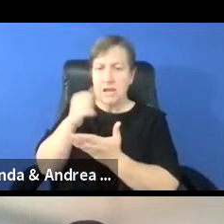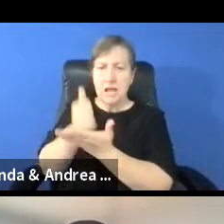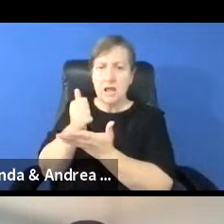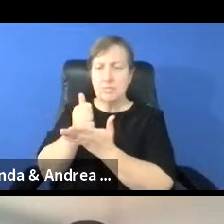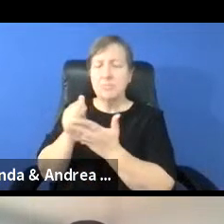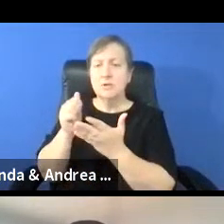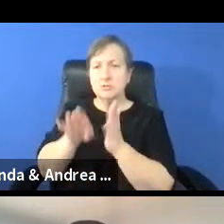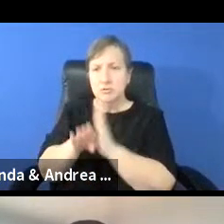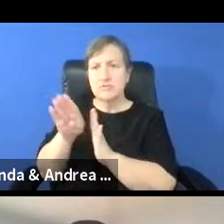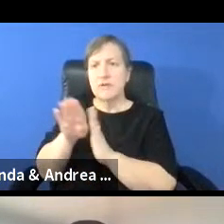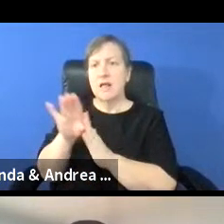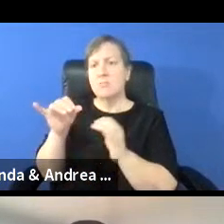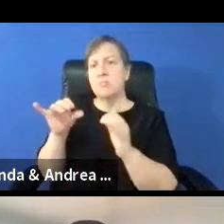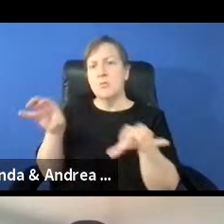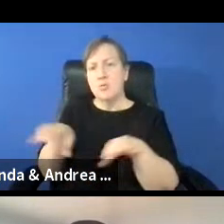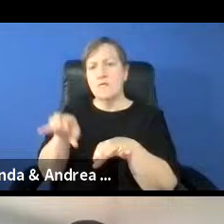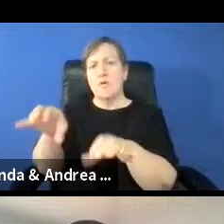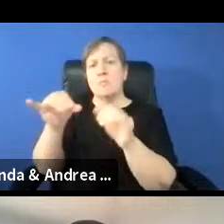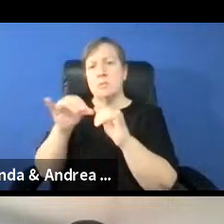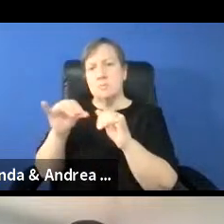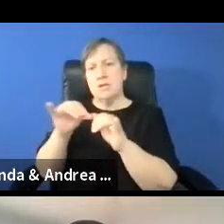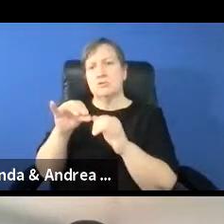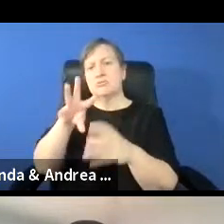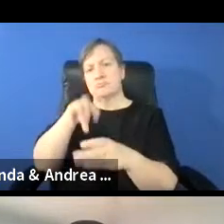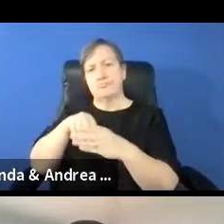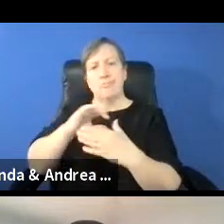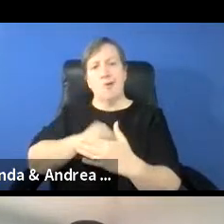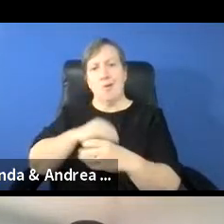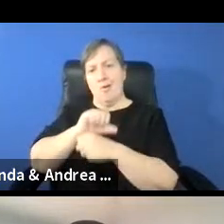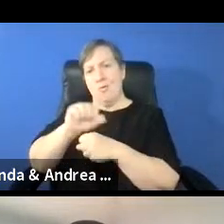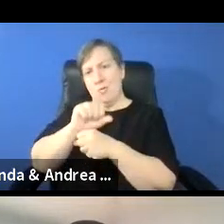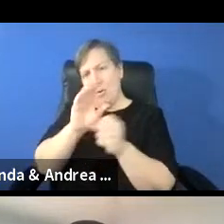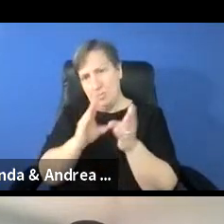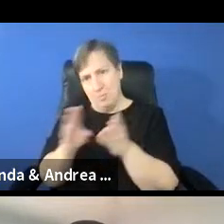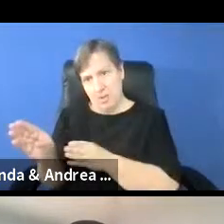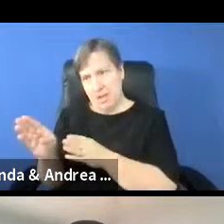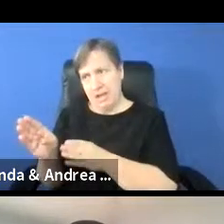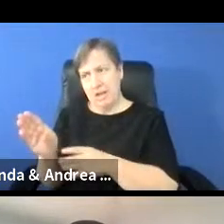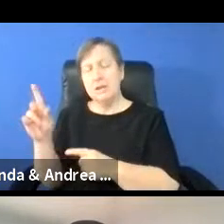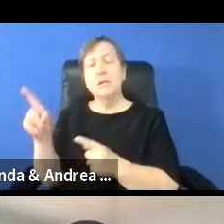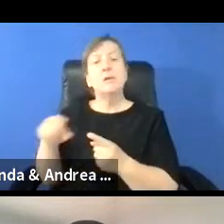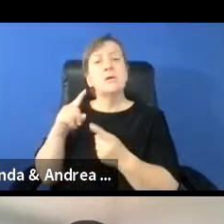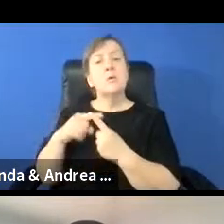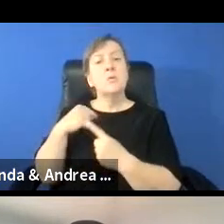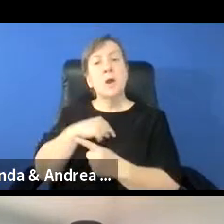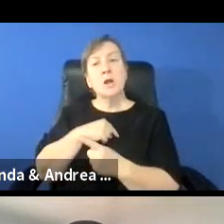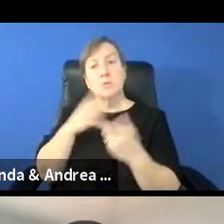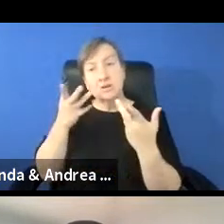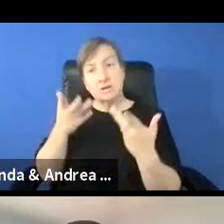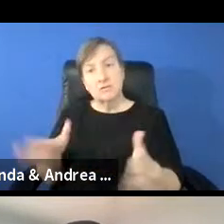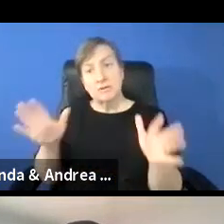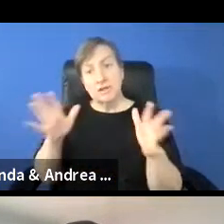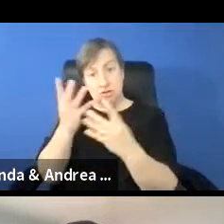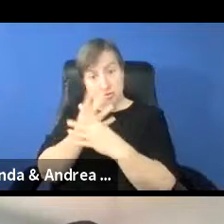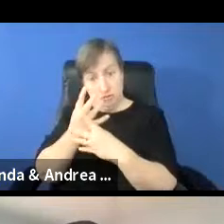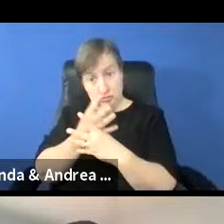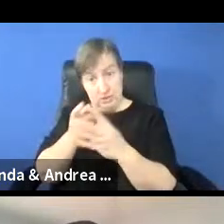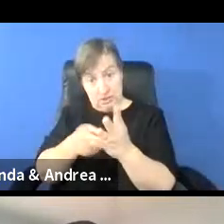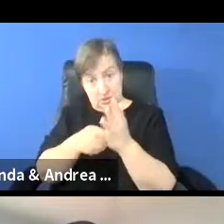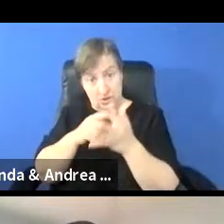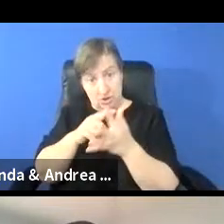develop performance measures. It's on our work plan. Once we make our way through the screening criteria, that's going to